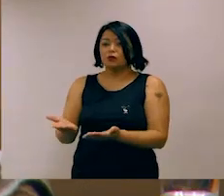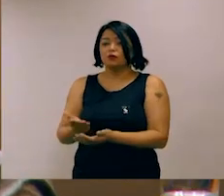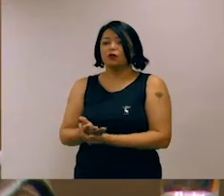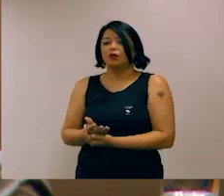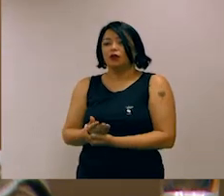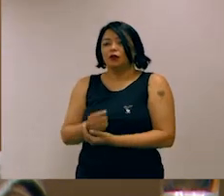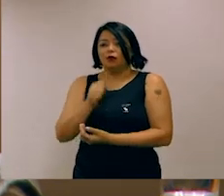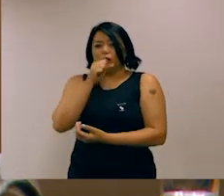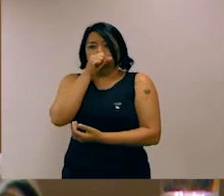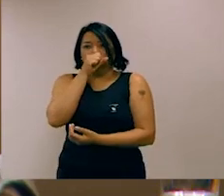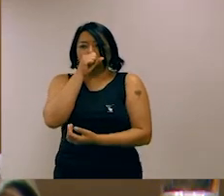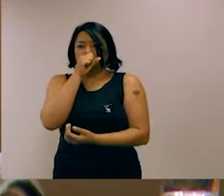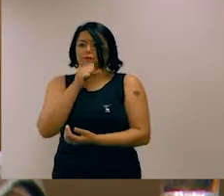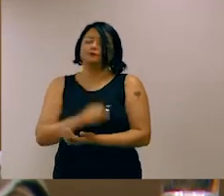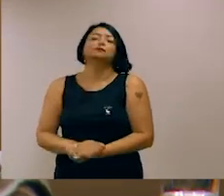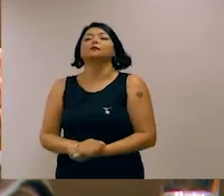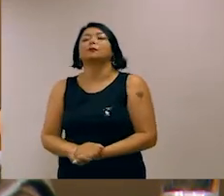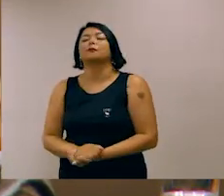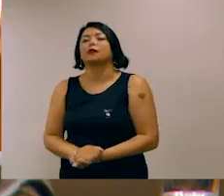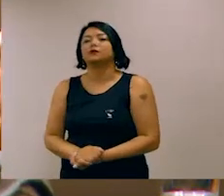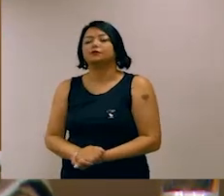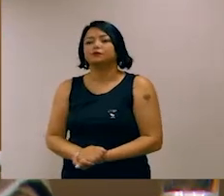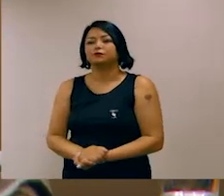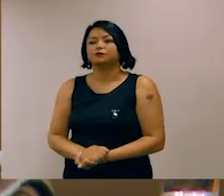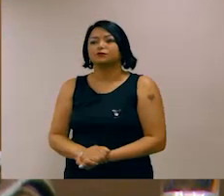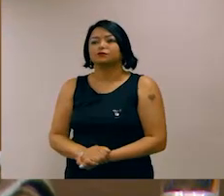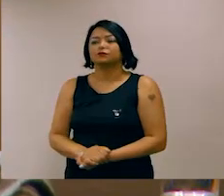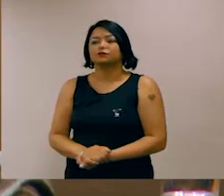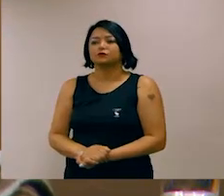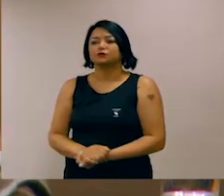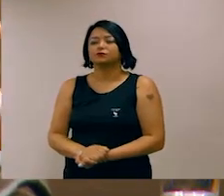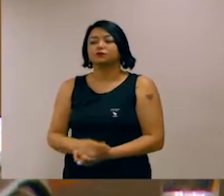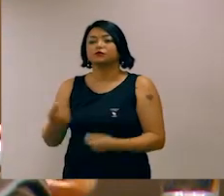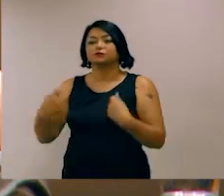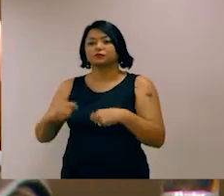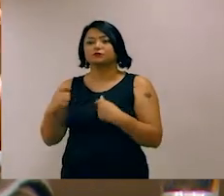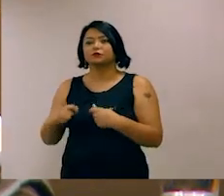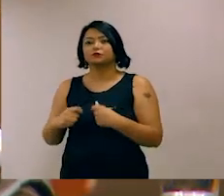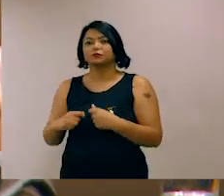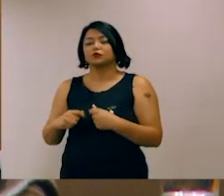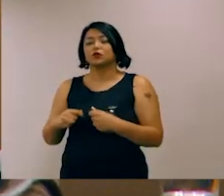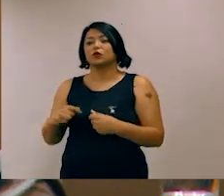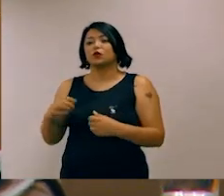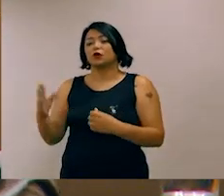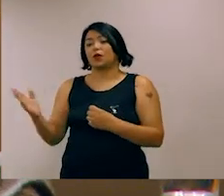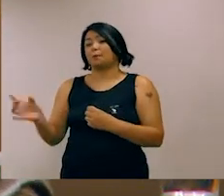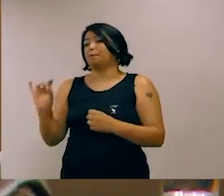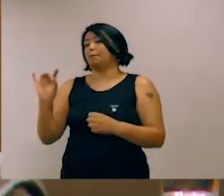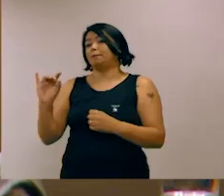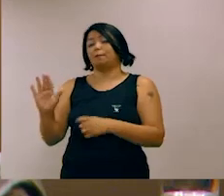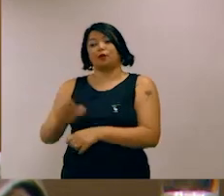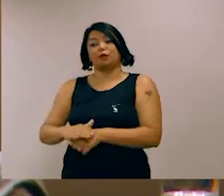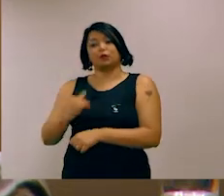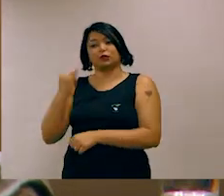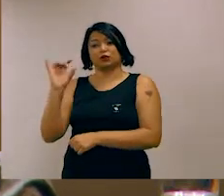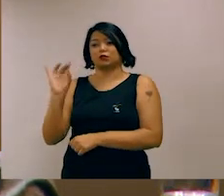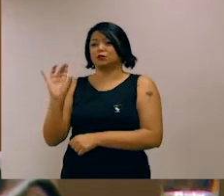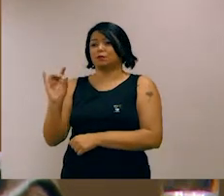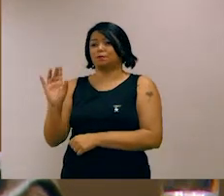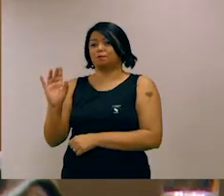use more basic statistical techniques. So the power comes from the randomized control trials, the experiments, things like